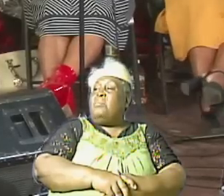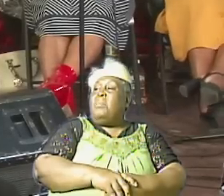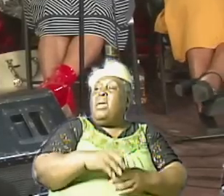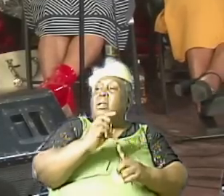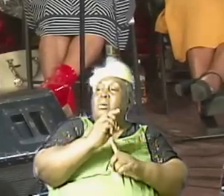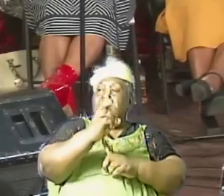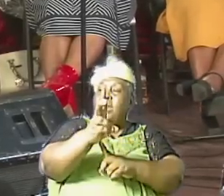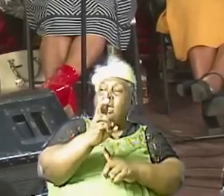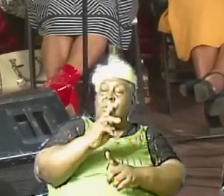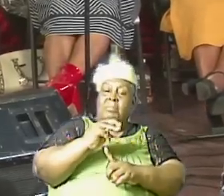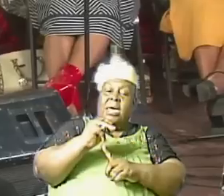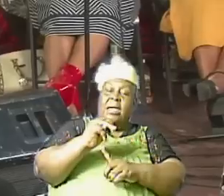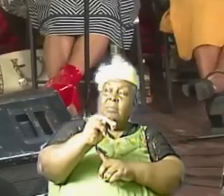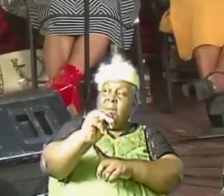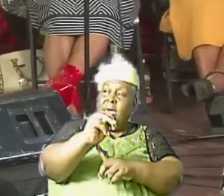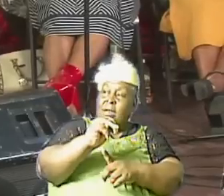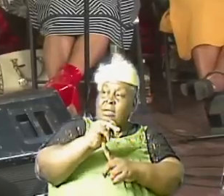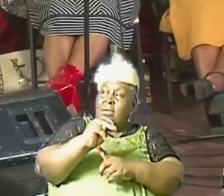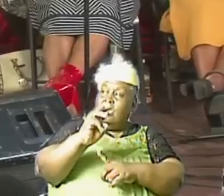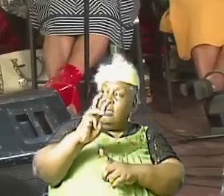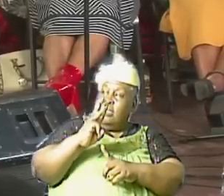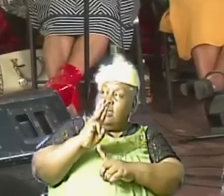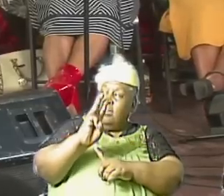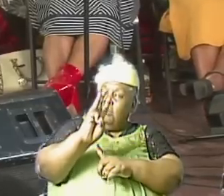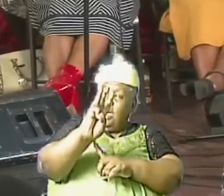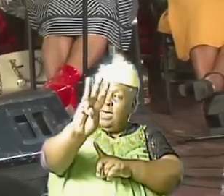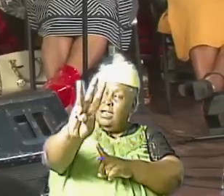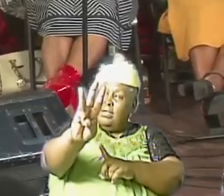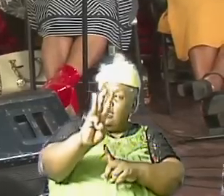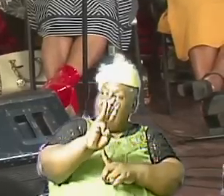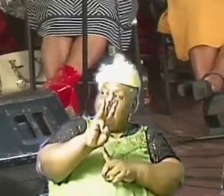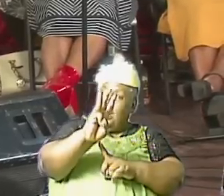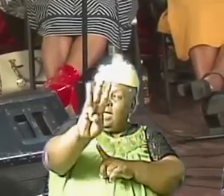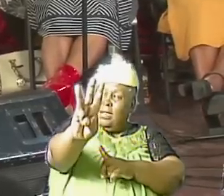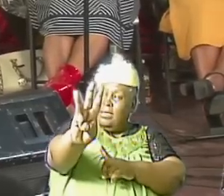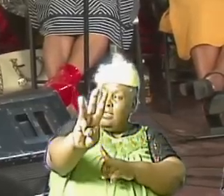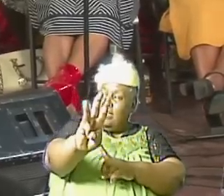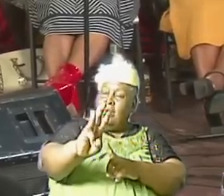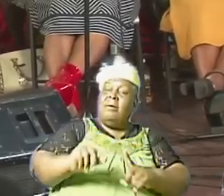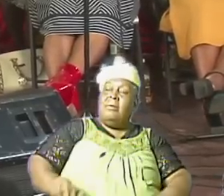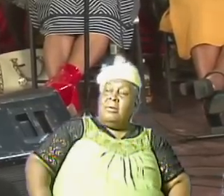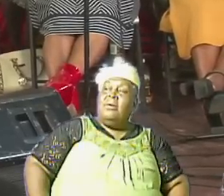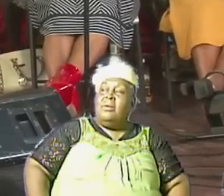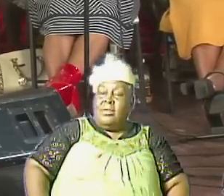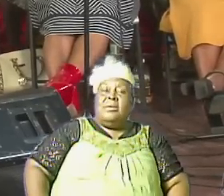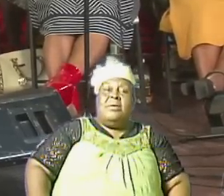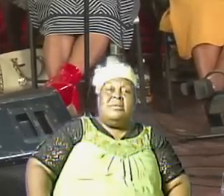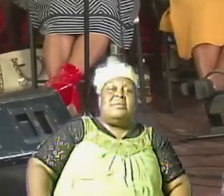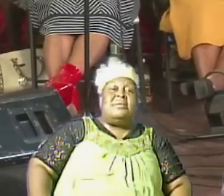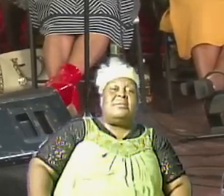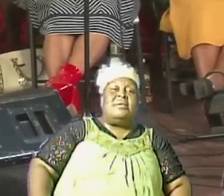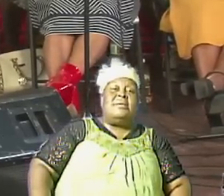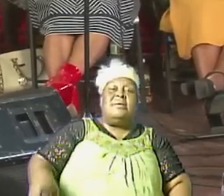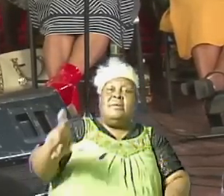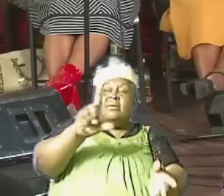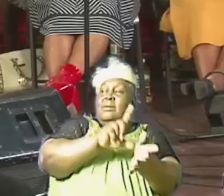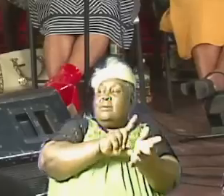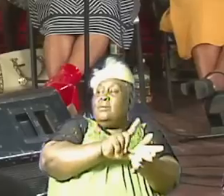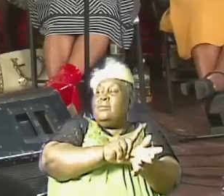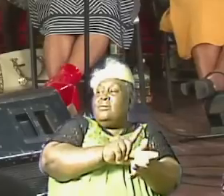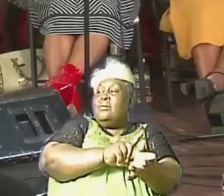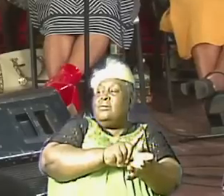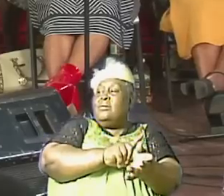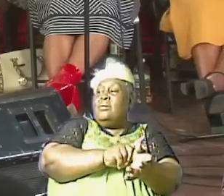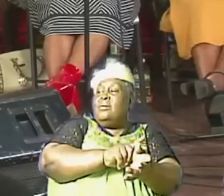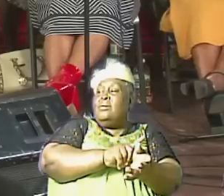an apostle then. Amen. From what Simon said to the Lord from Luke chapter